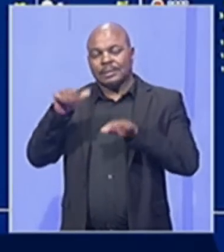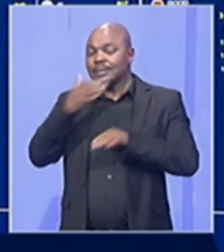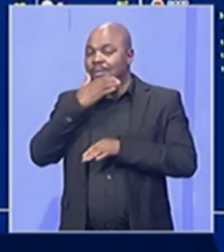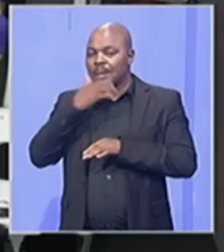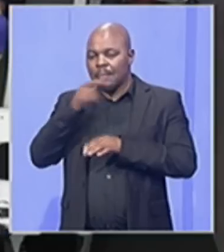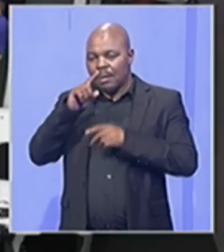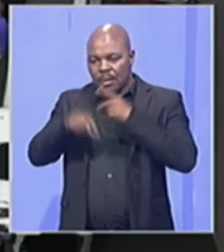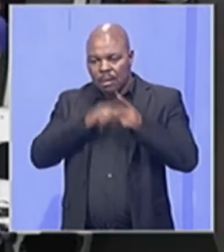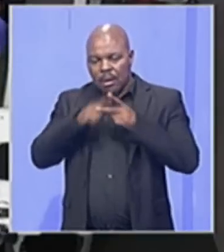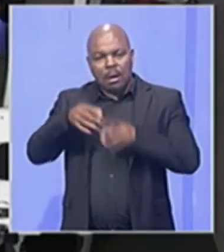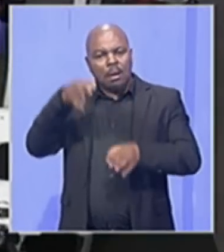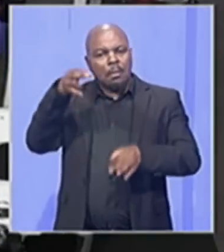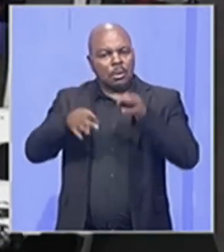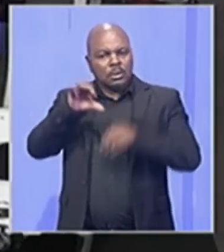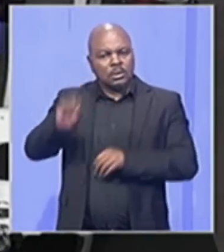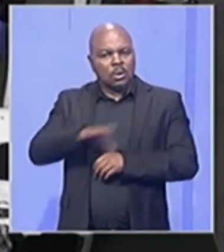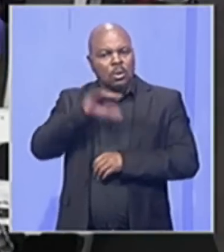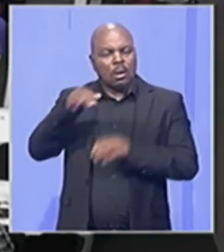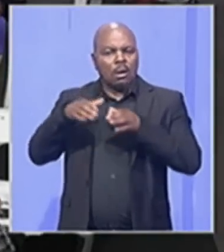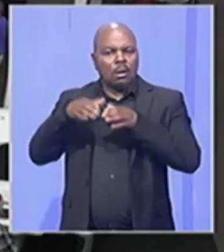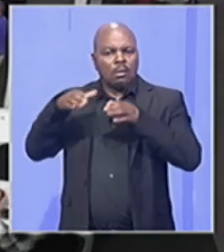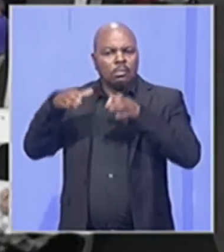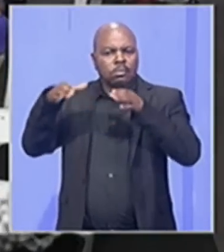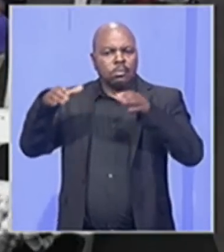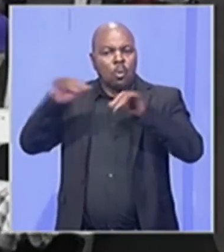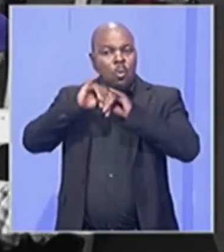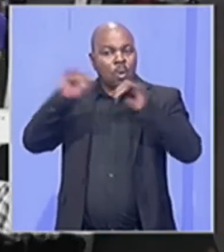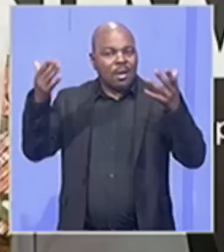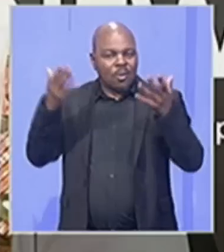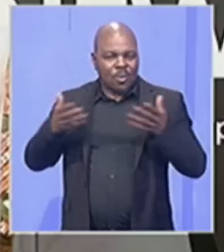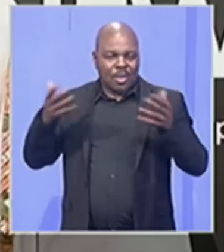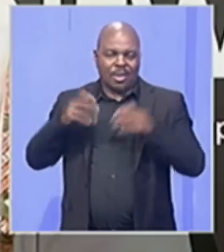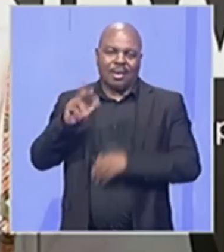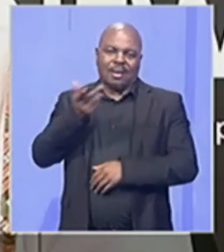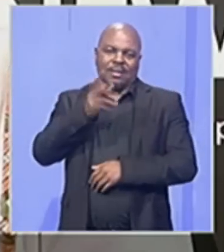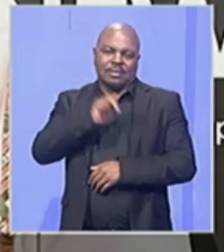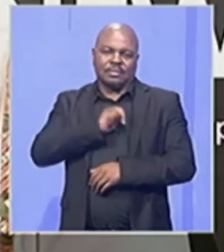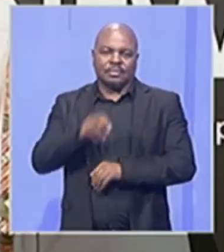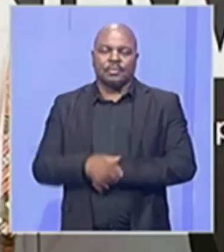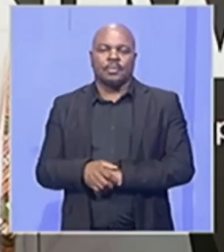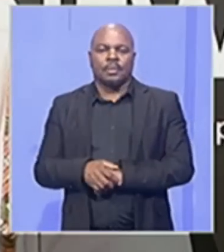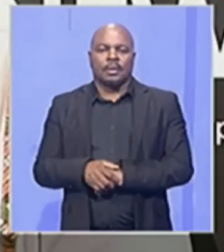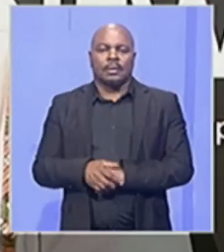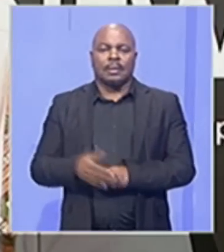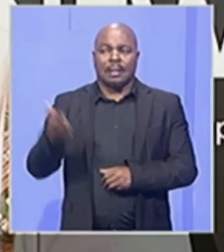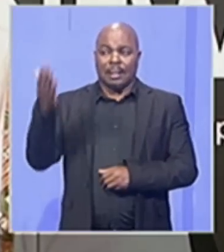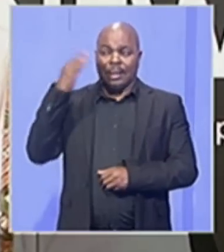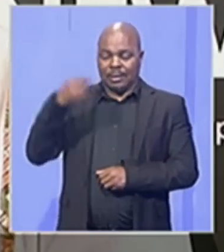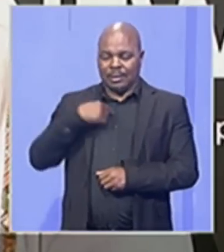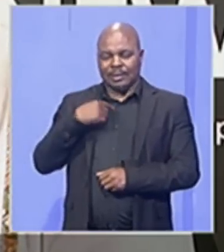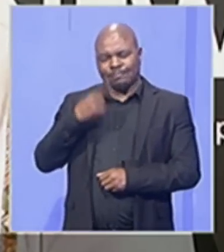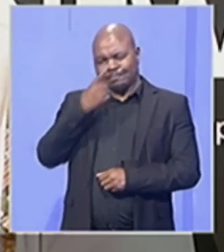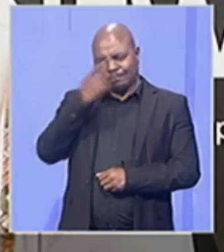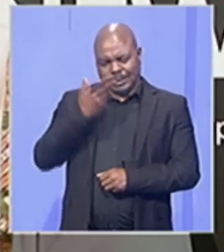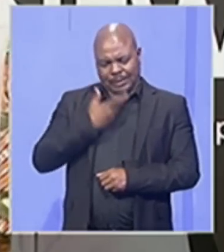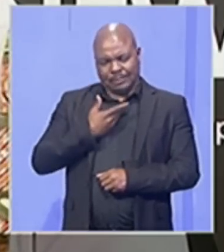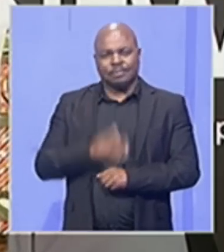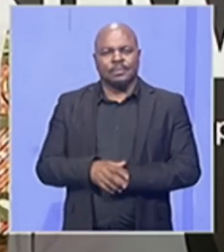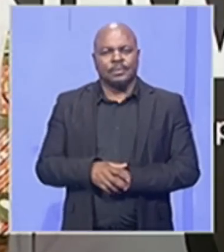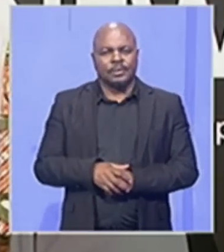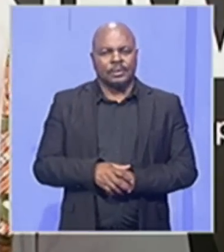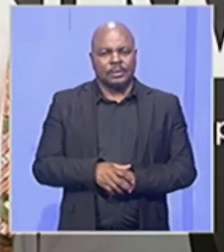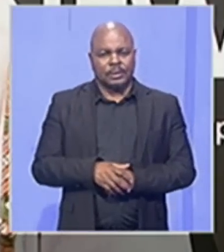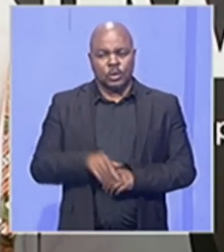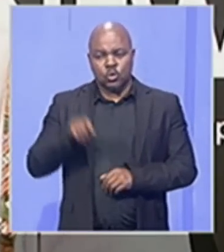lepatlelong la dipolotiki tsa naha haholoholo provinseng ya KwaZulu-Natal. I'm one of the people who asked the question, can you then rescind